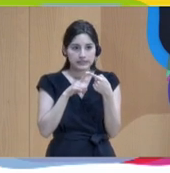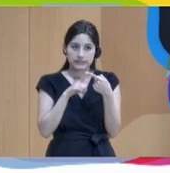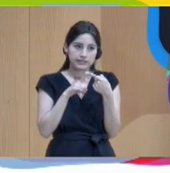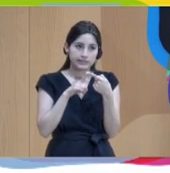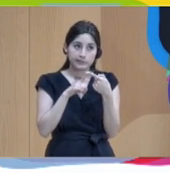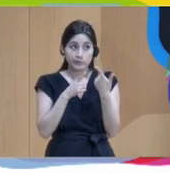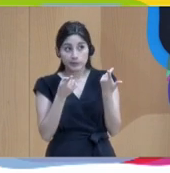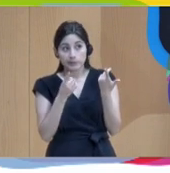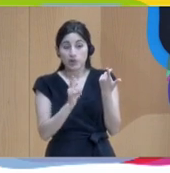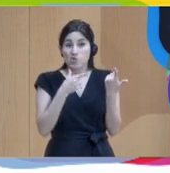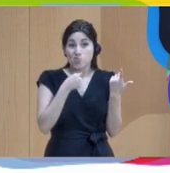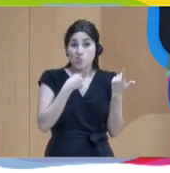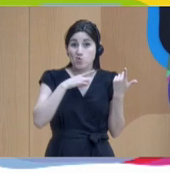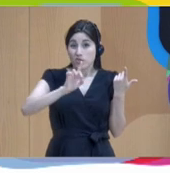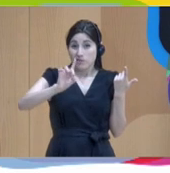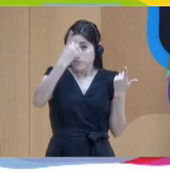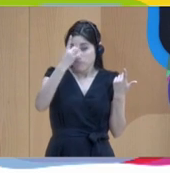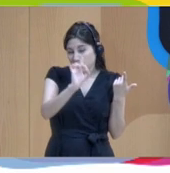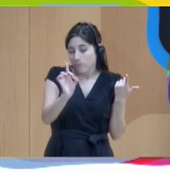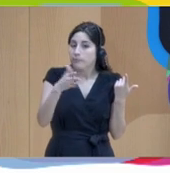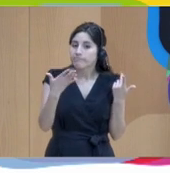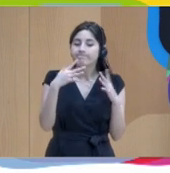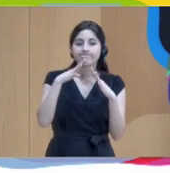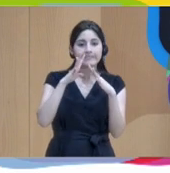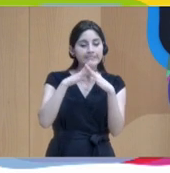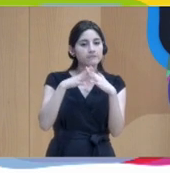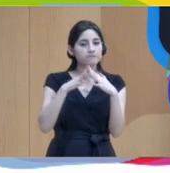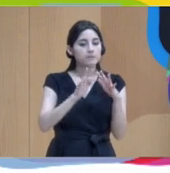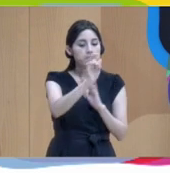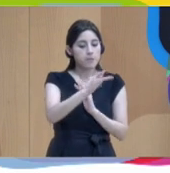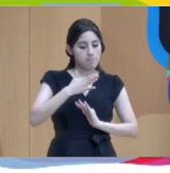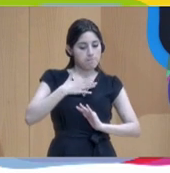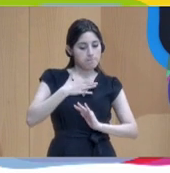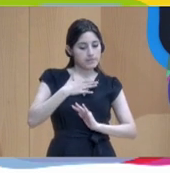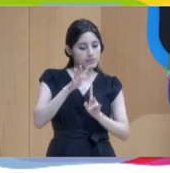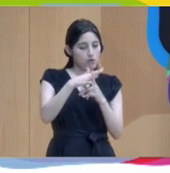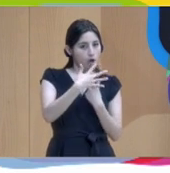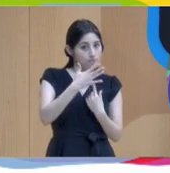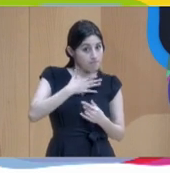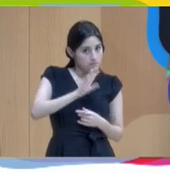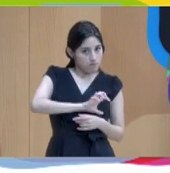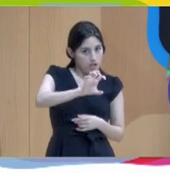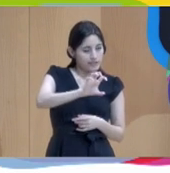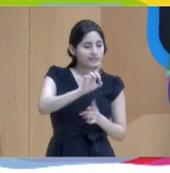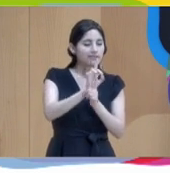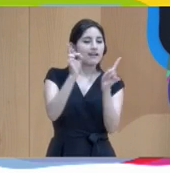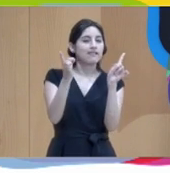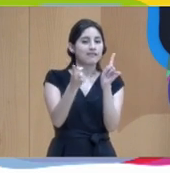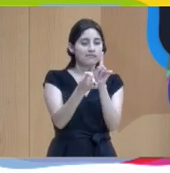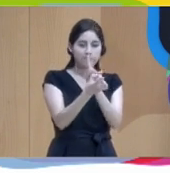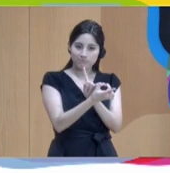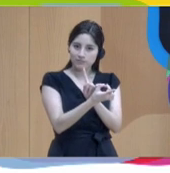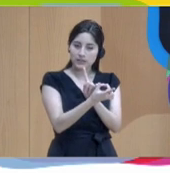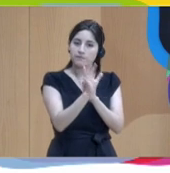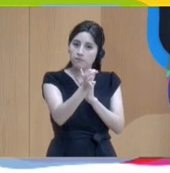structure is changing. So we have areas where a lot of people are living and